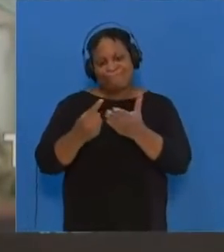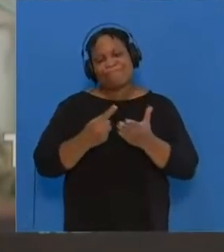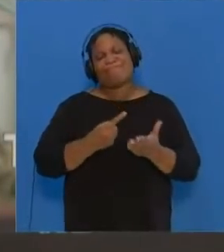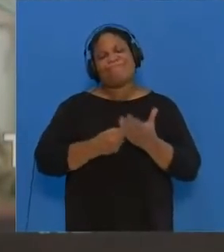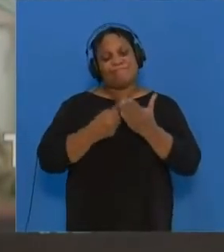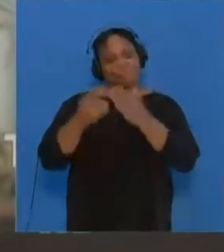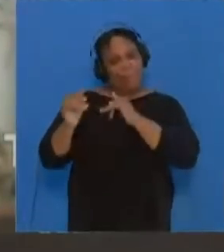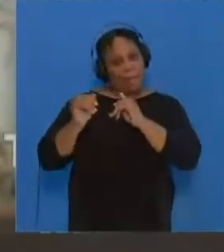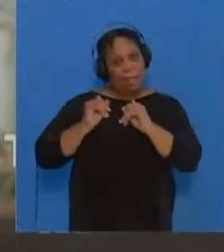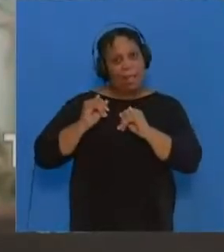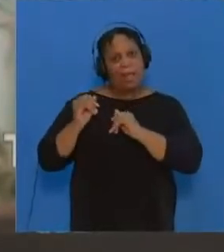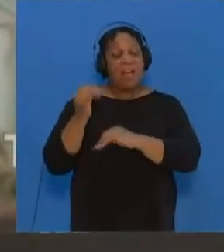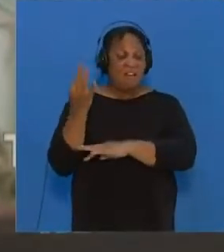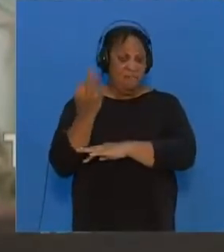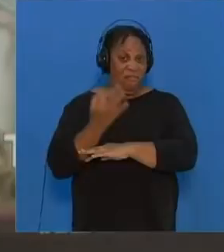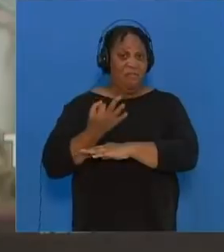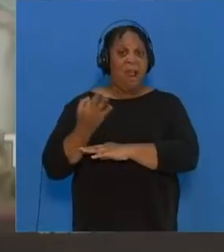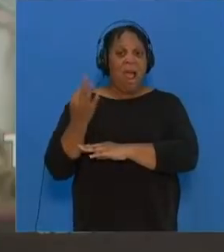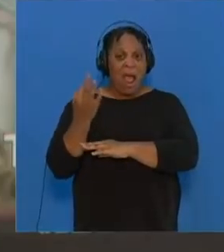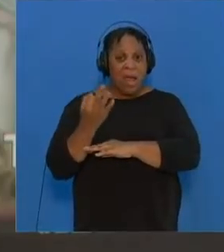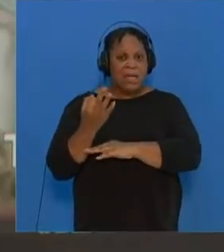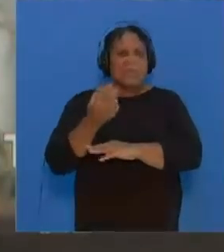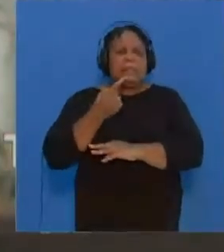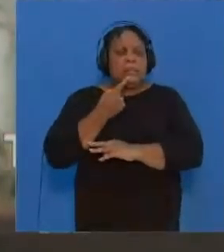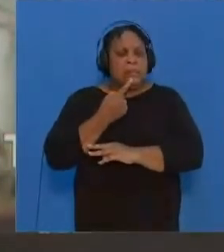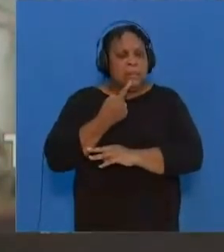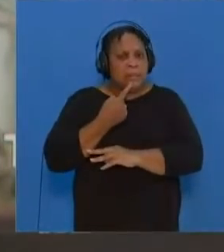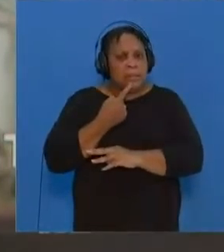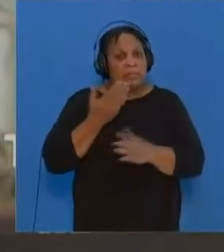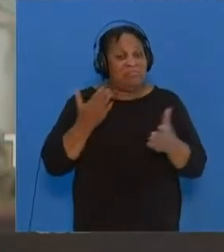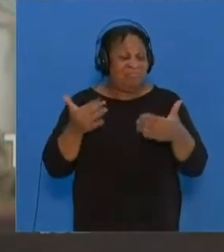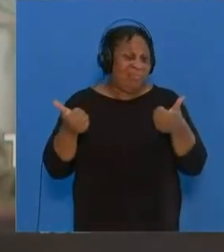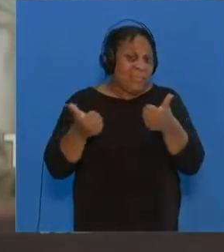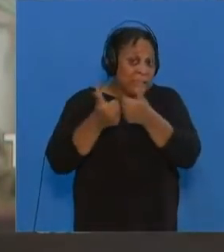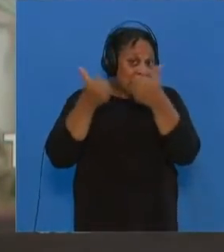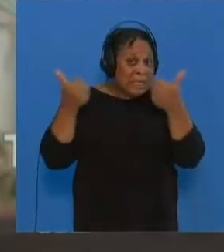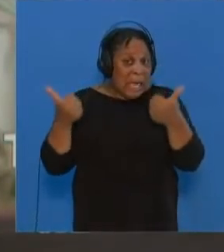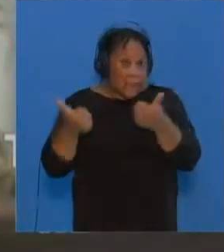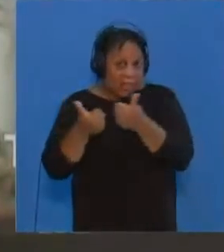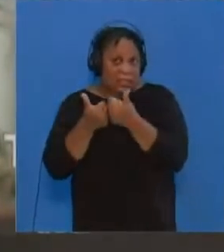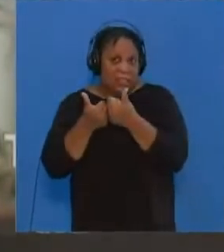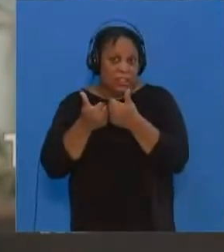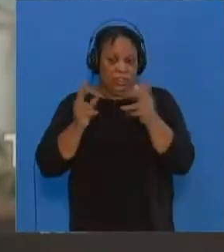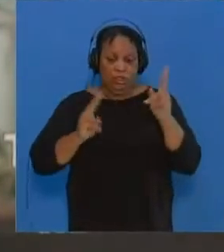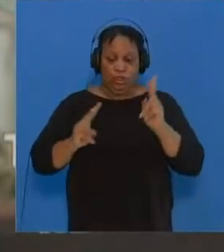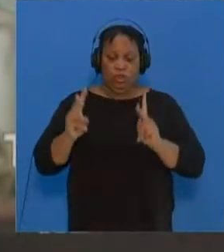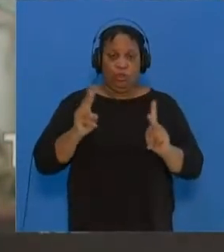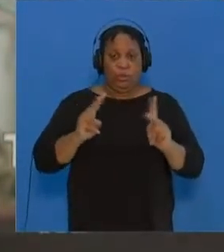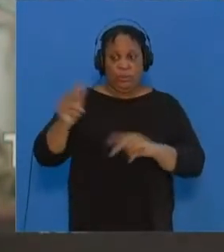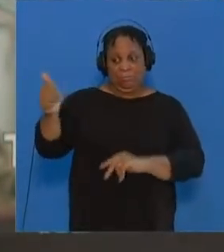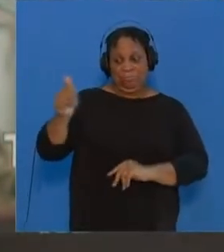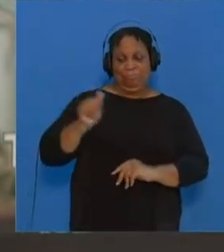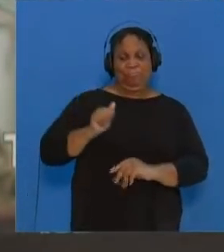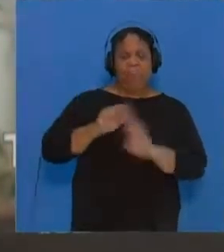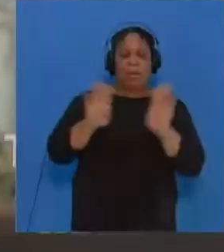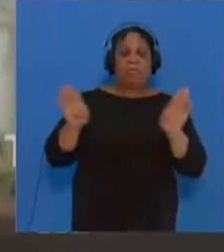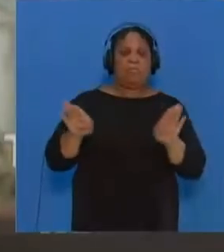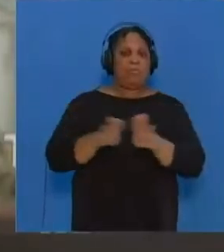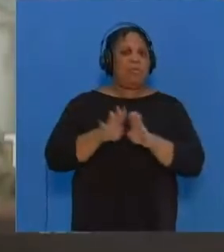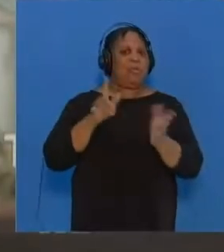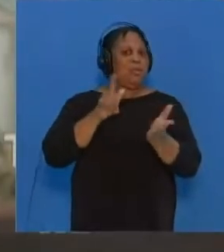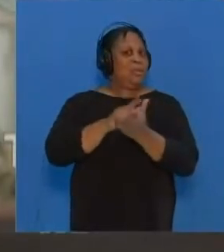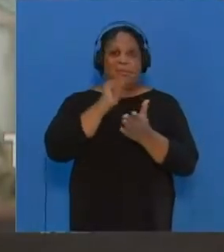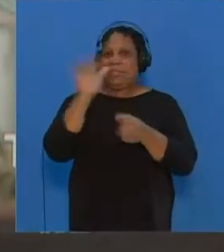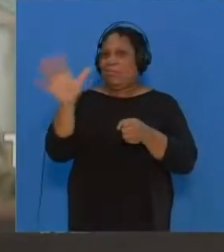over on Friday, and you said that it might be challenges with tourists coming to Bermuda. The planes are not going to